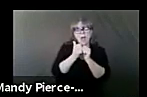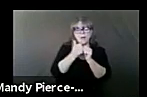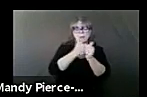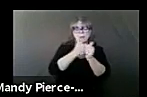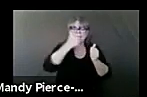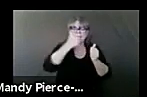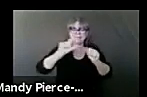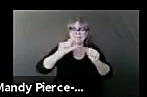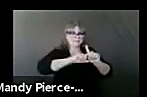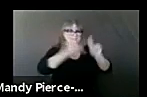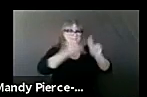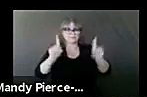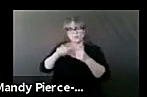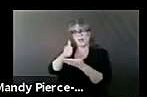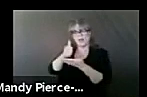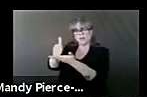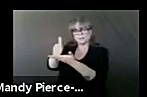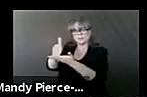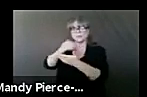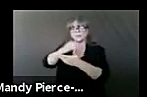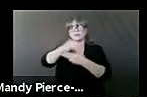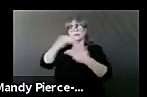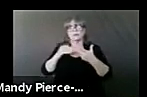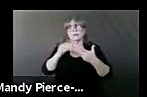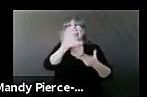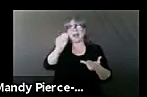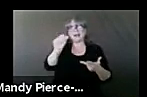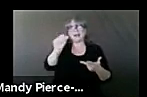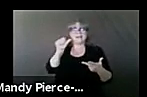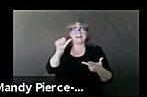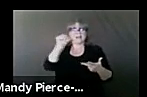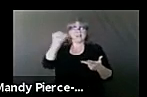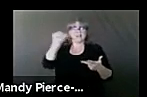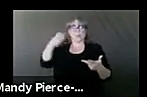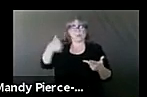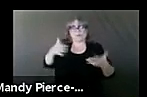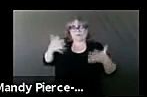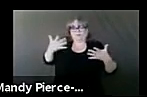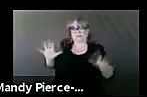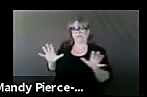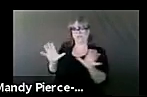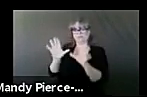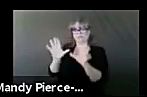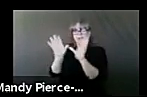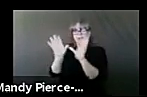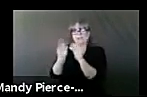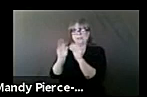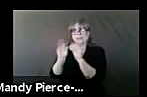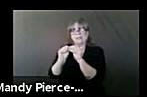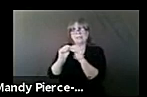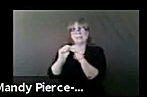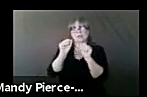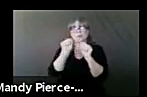were adopted yesterday by the governor's expert emergency epidemic response committee. Next